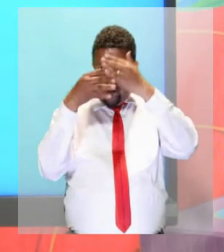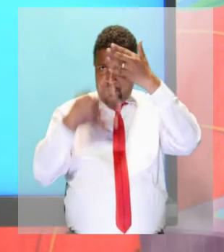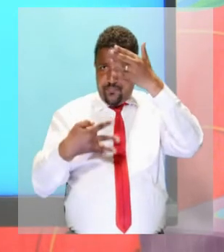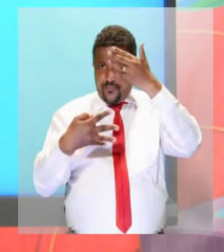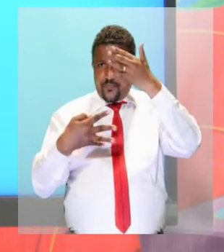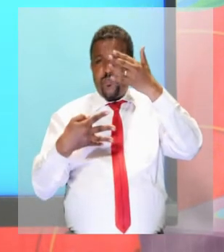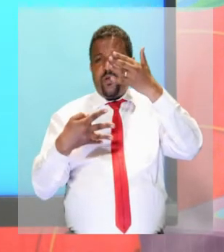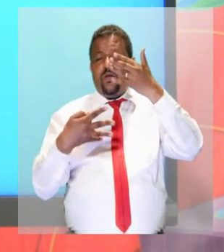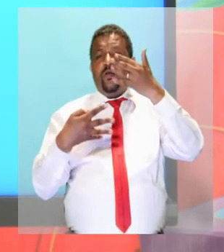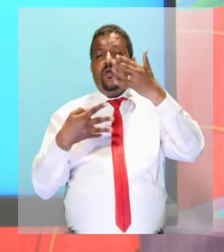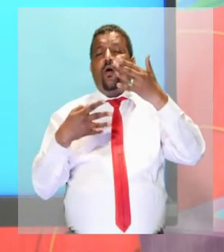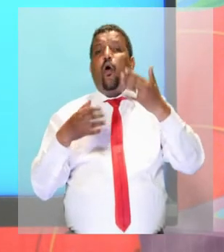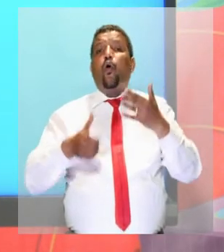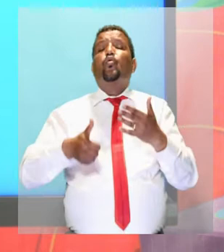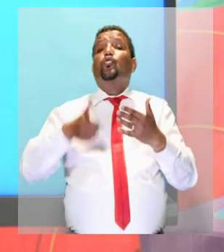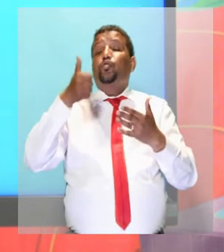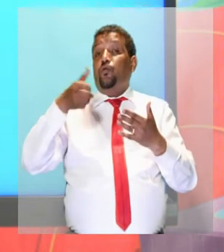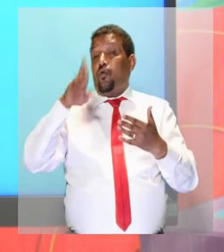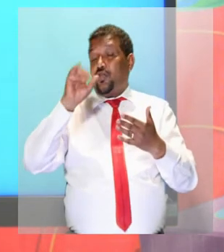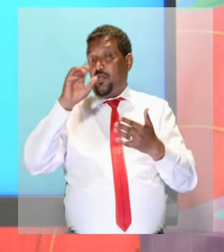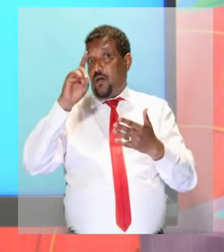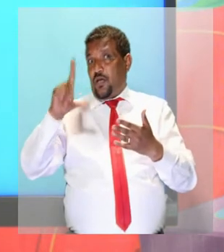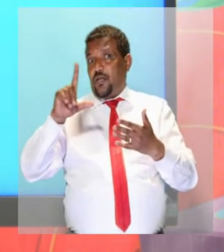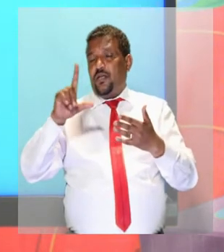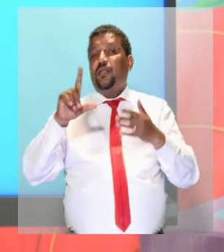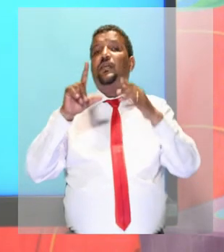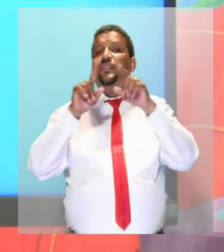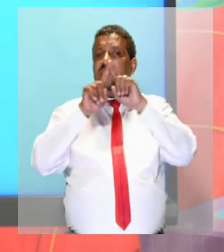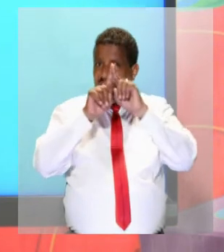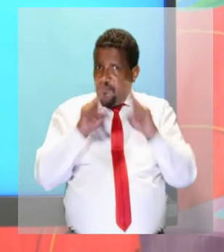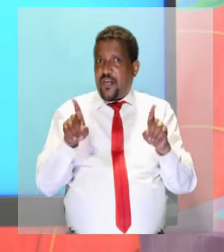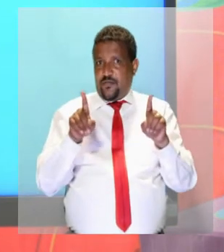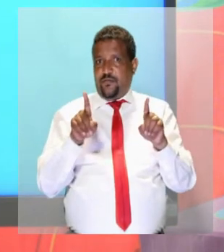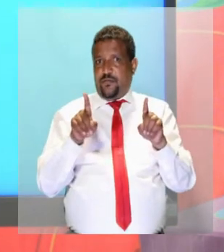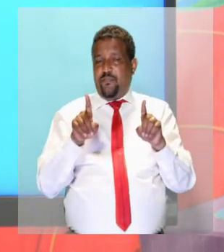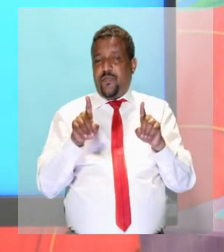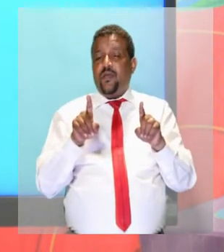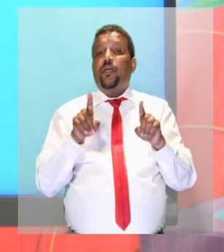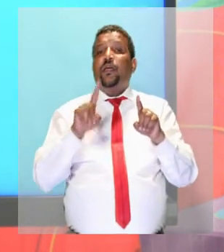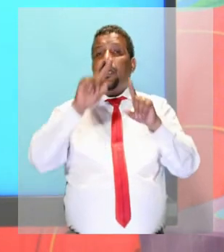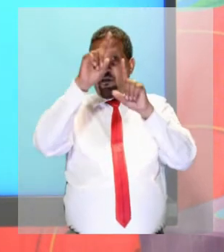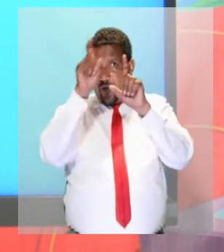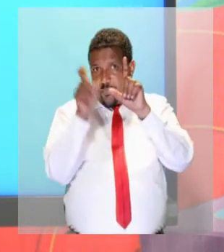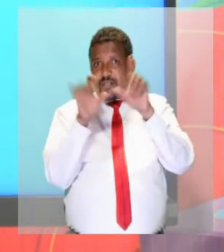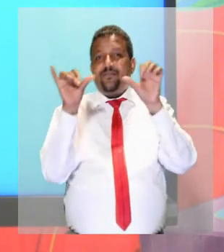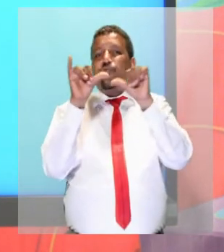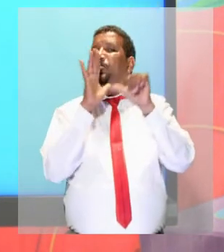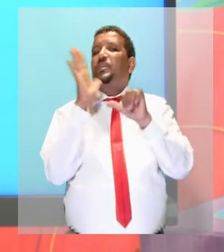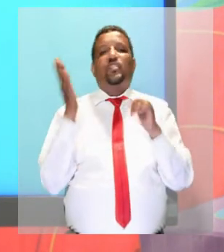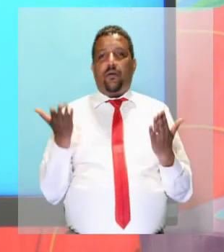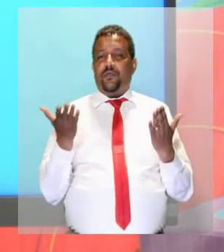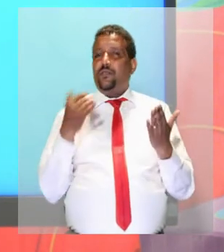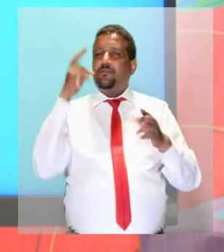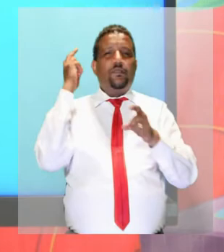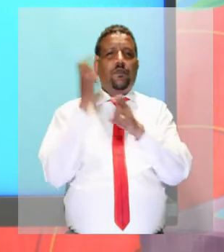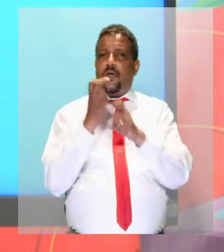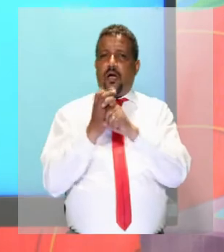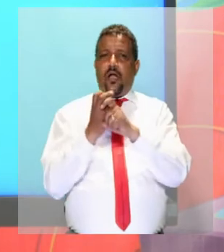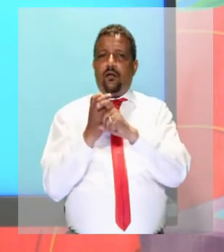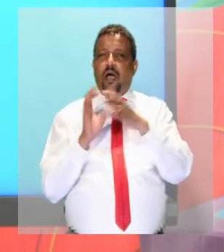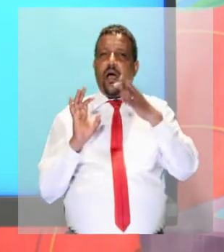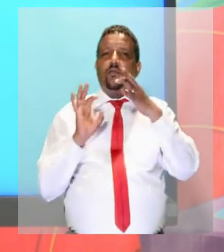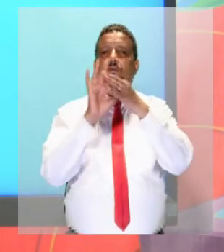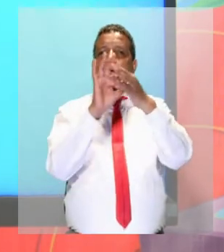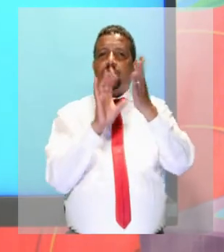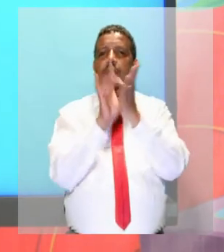approach or the indifference curve approach, utility is not measurable. That means it is difficult to attach numbers for